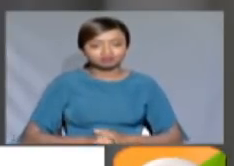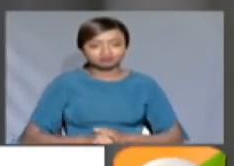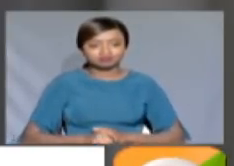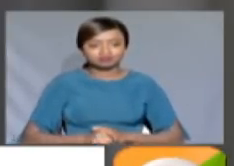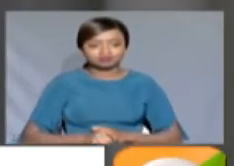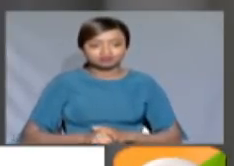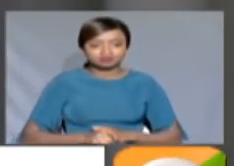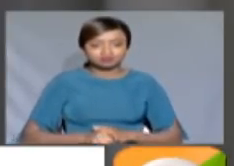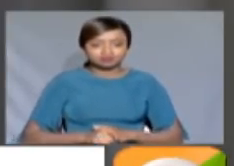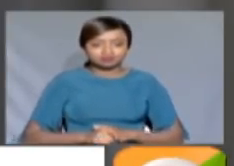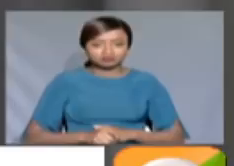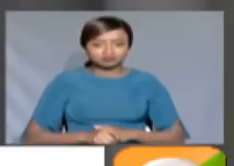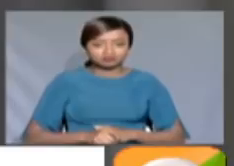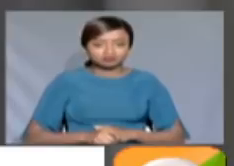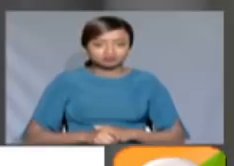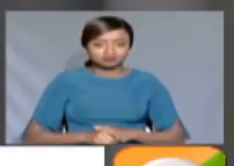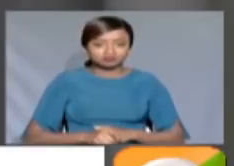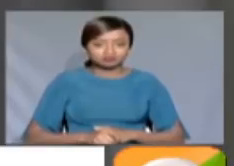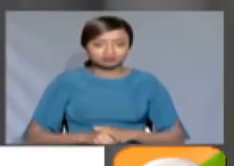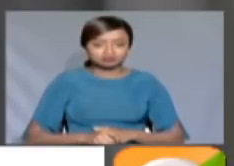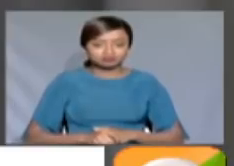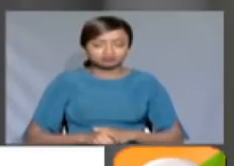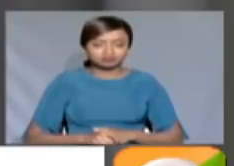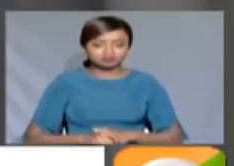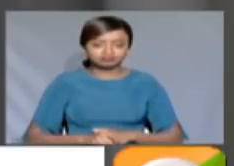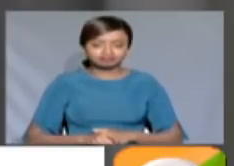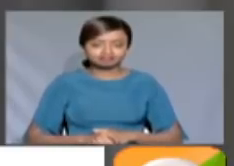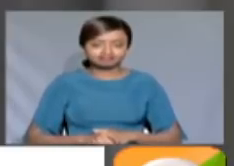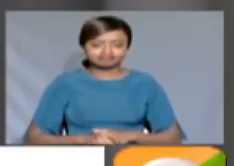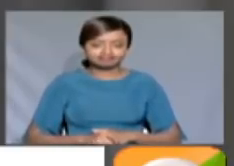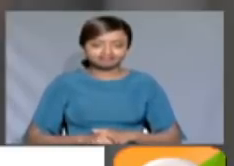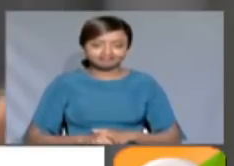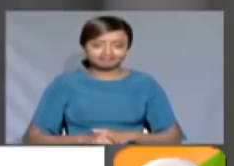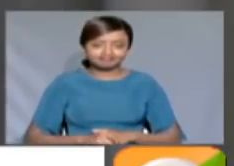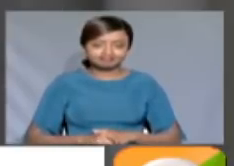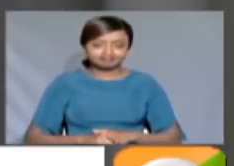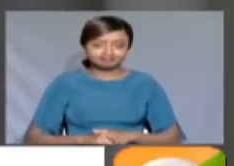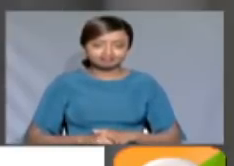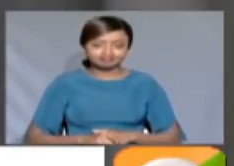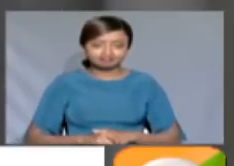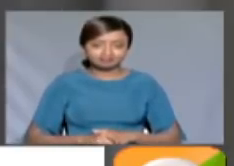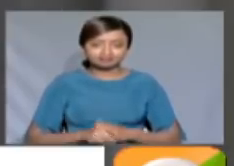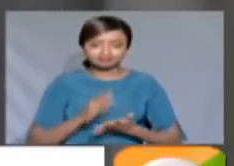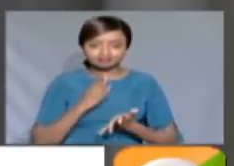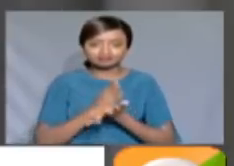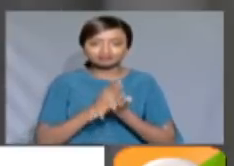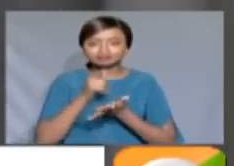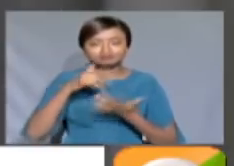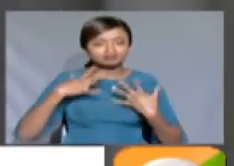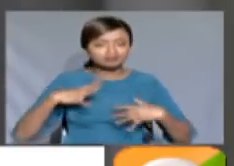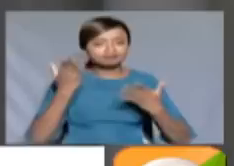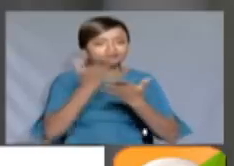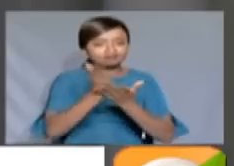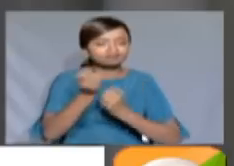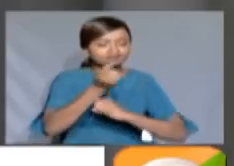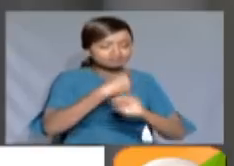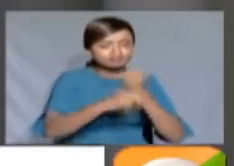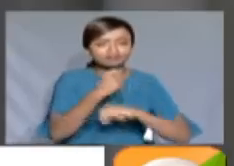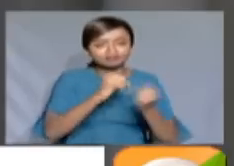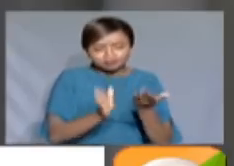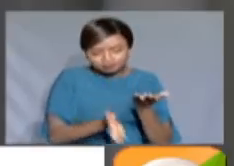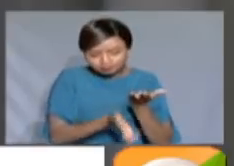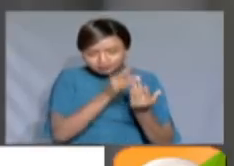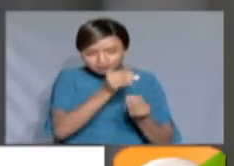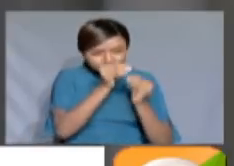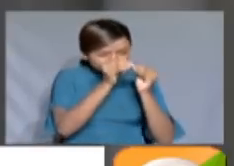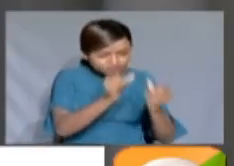probably going to be what our lives are. So there is all the things that people are doing to deal with what's causing climate change.